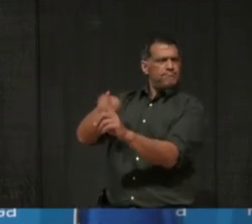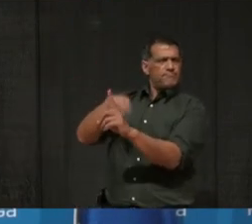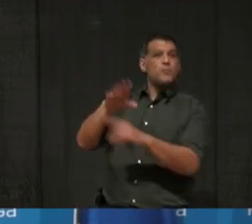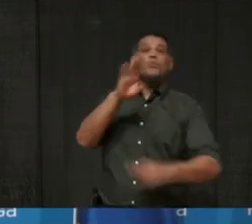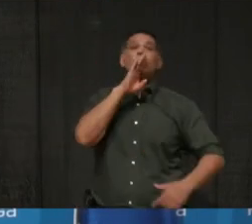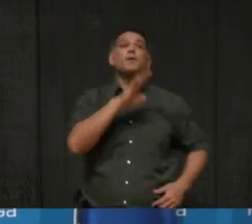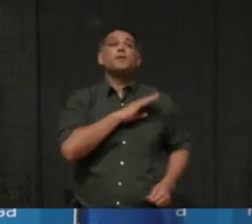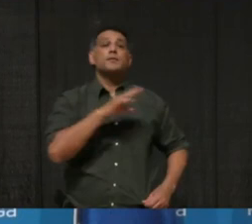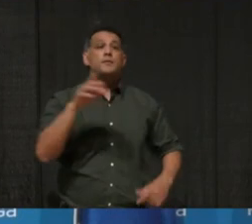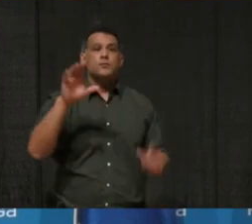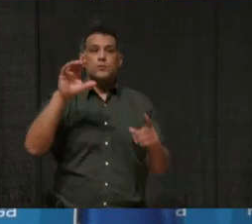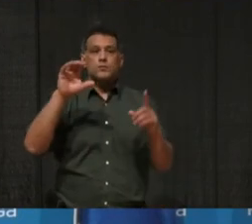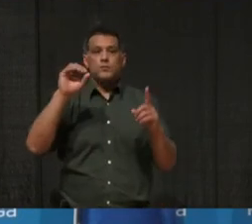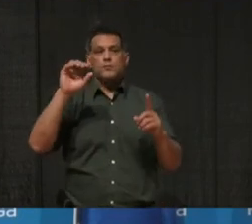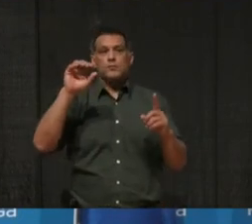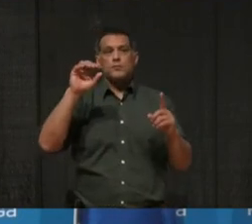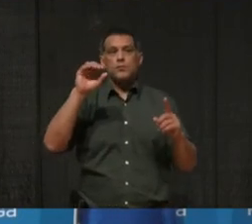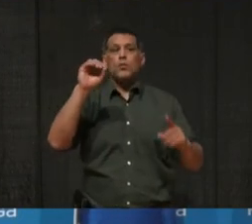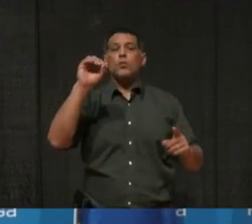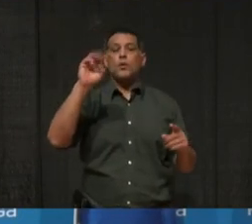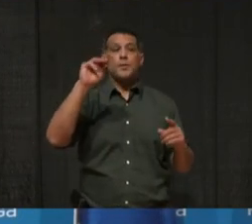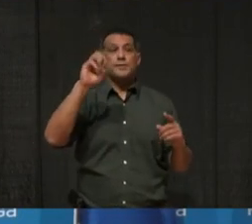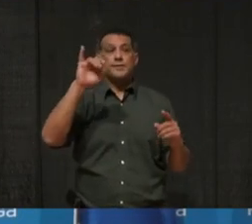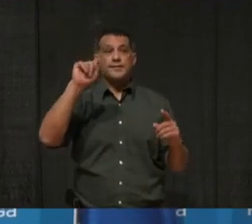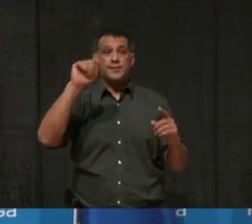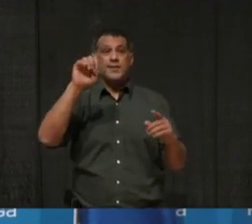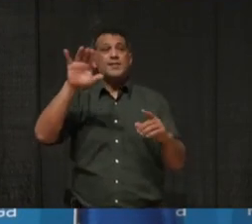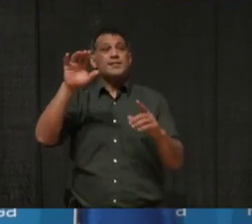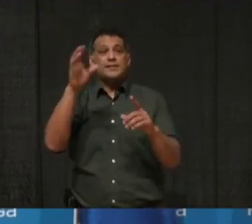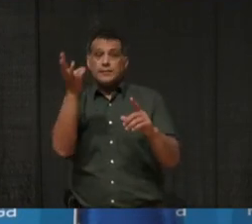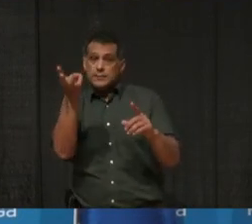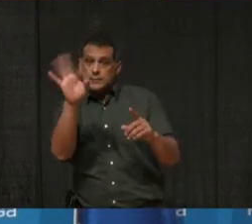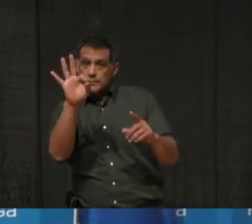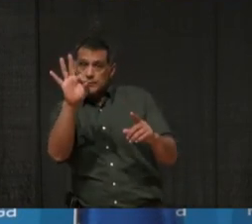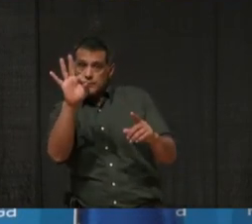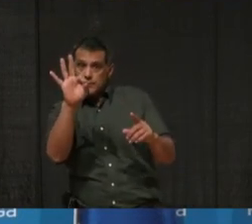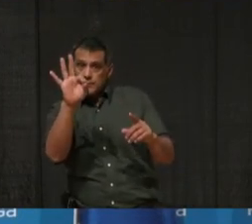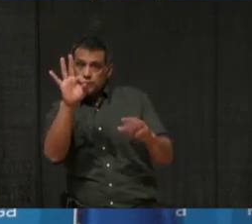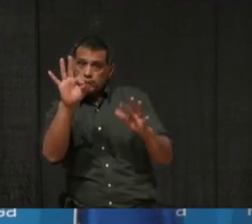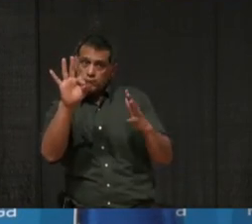Osler Hospital has 69 COVID patients, 11